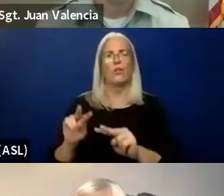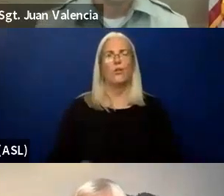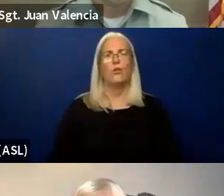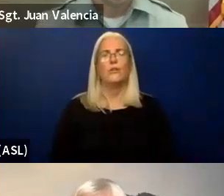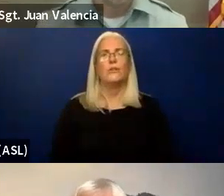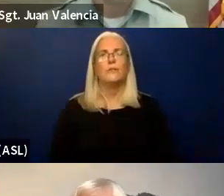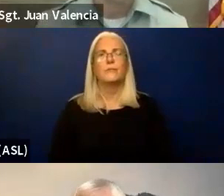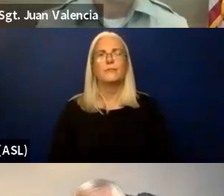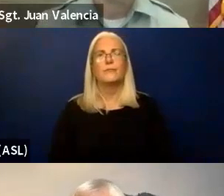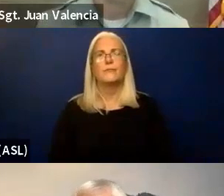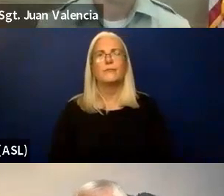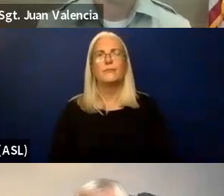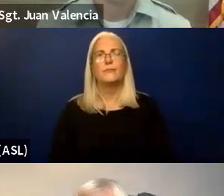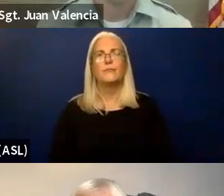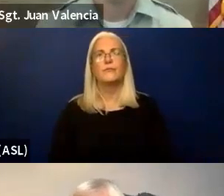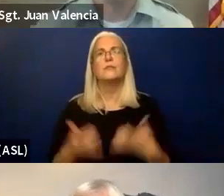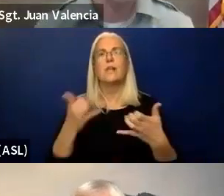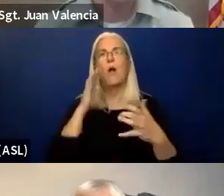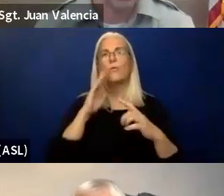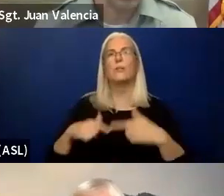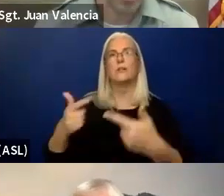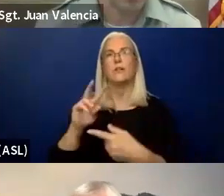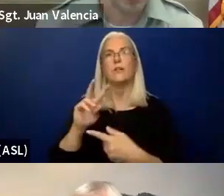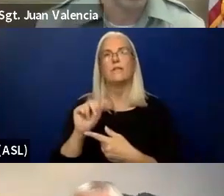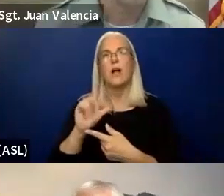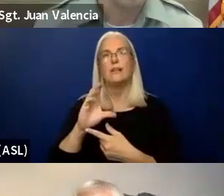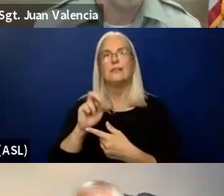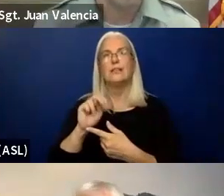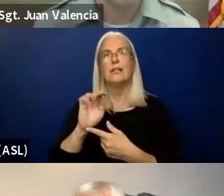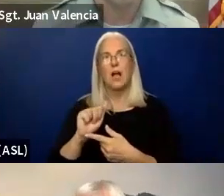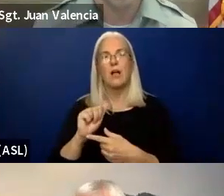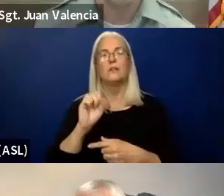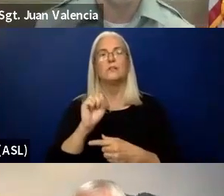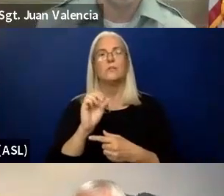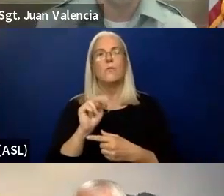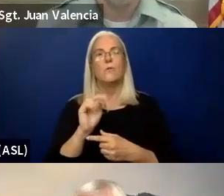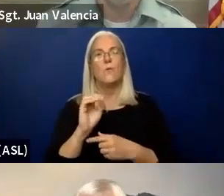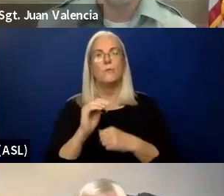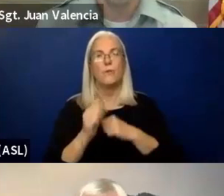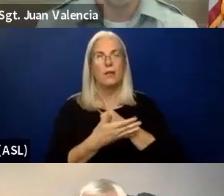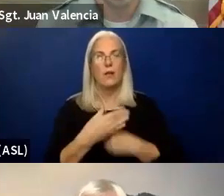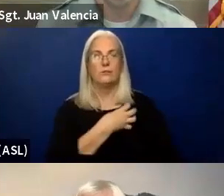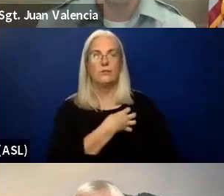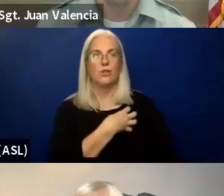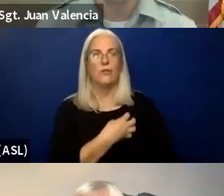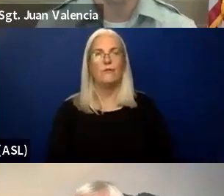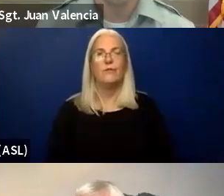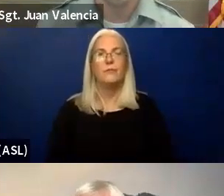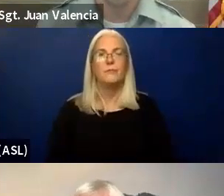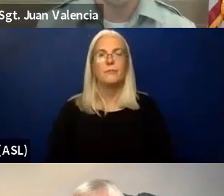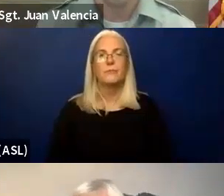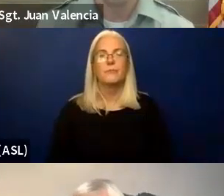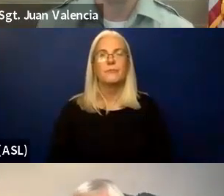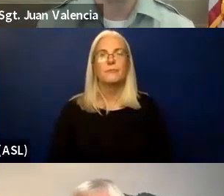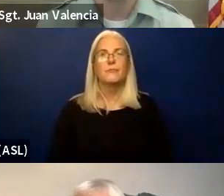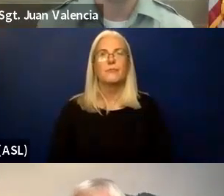County Sheriff's Office. Sergeant? Hello, thank you for having me. So in the county, we're still